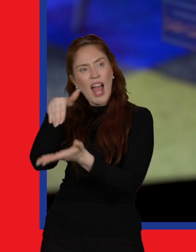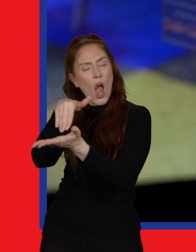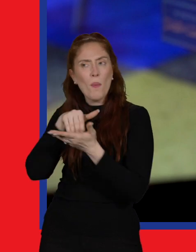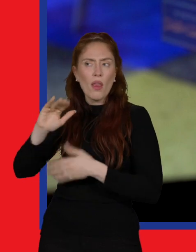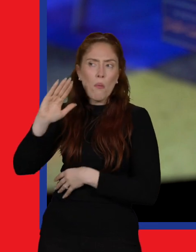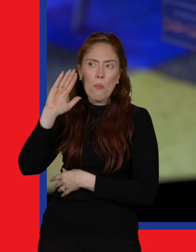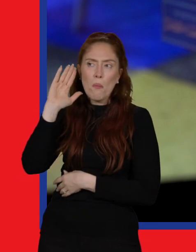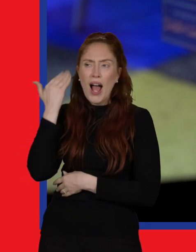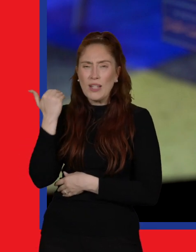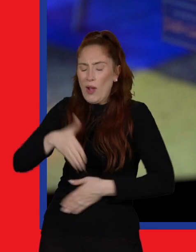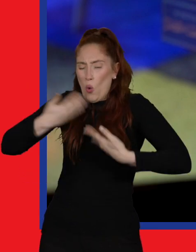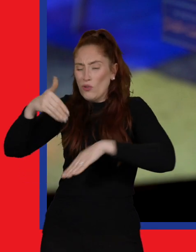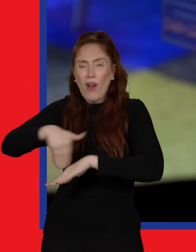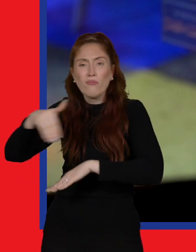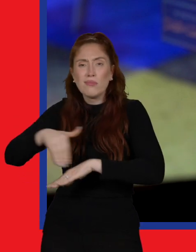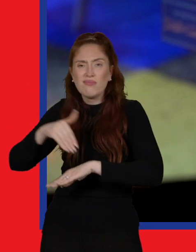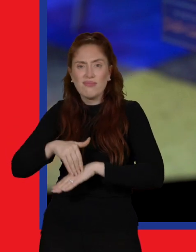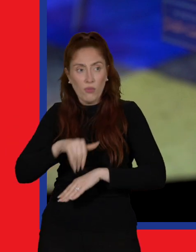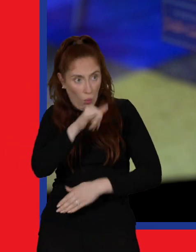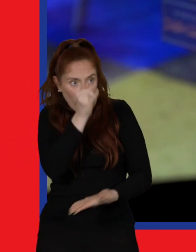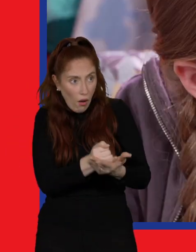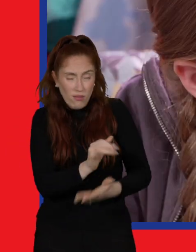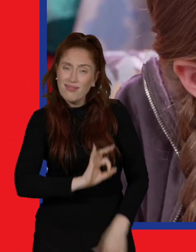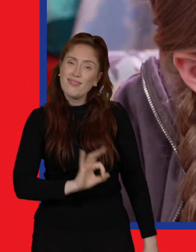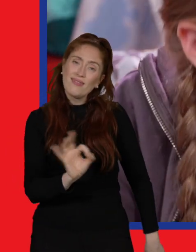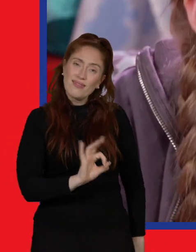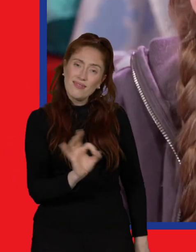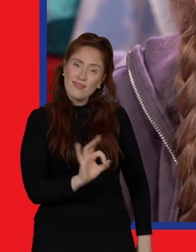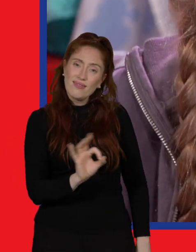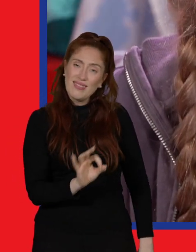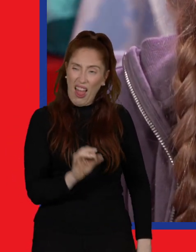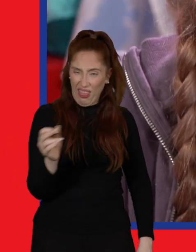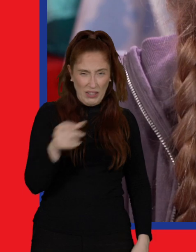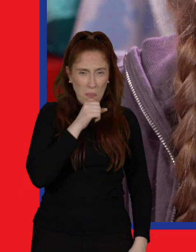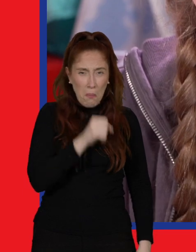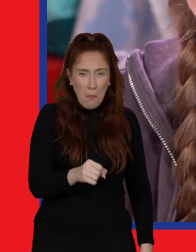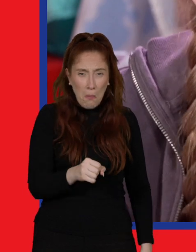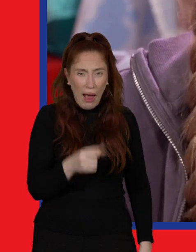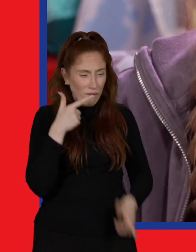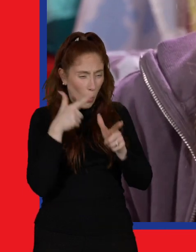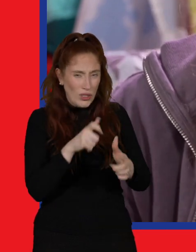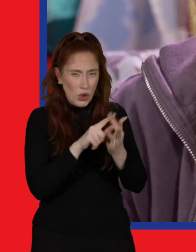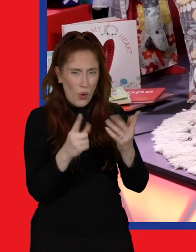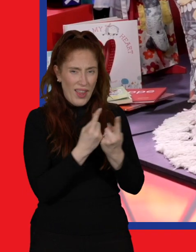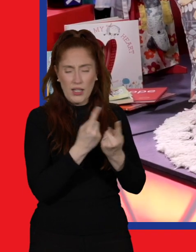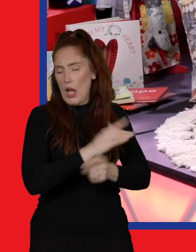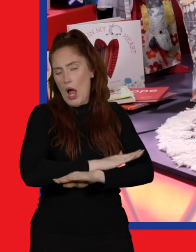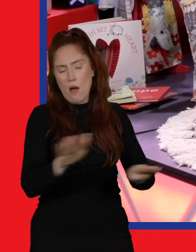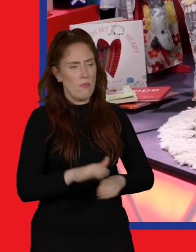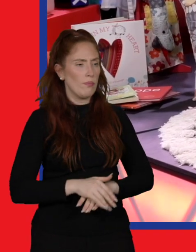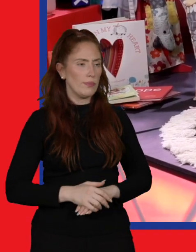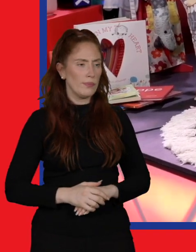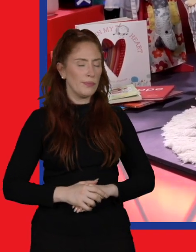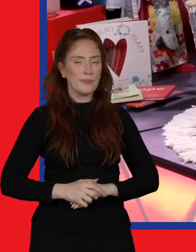McGrath. She's helped me with my school stuff before, but I don't want to get in trouble. It's not your fault, Dahlia. This Marcus guy shouldn't be trying to get